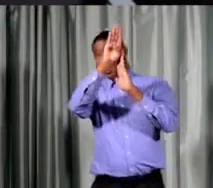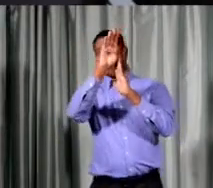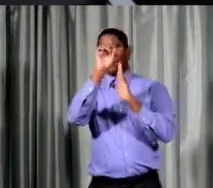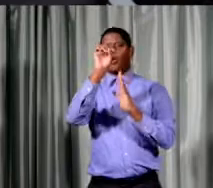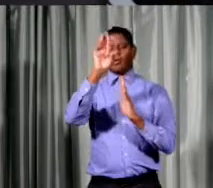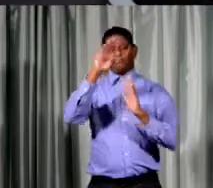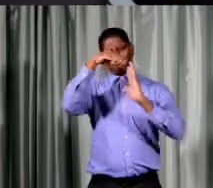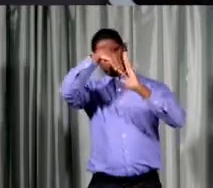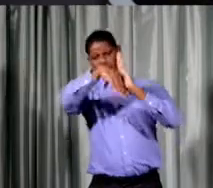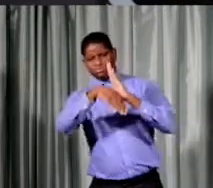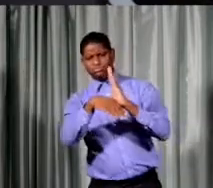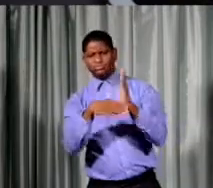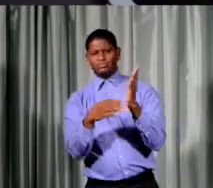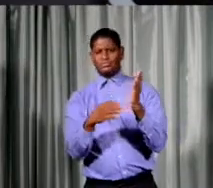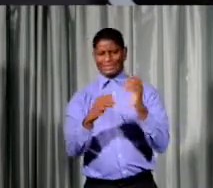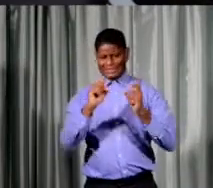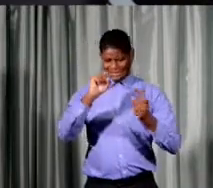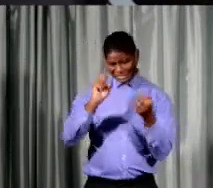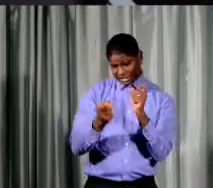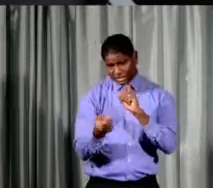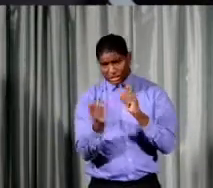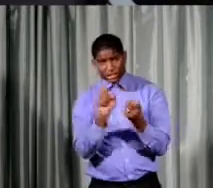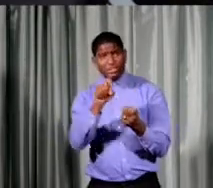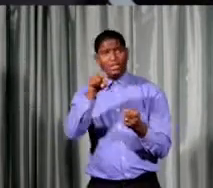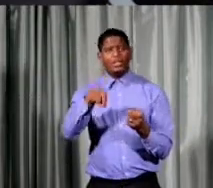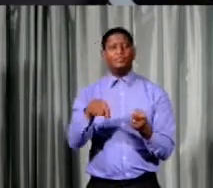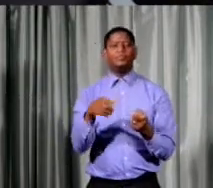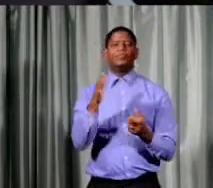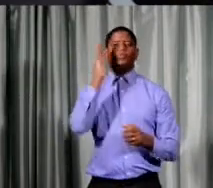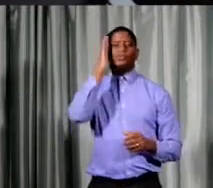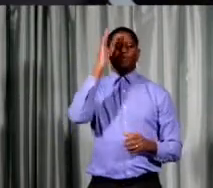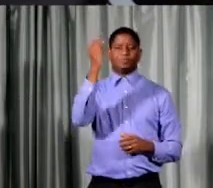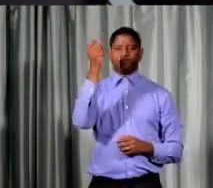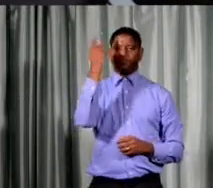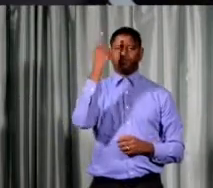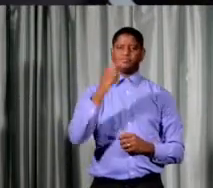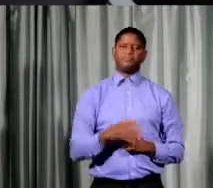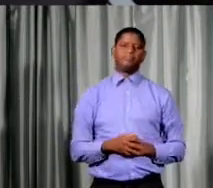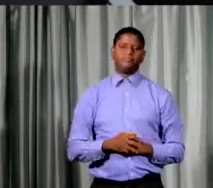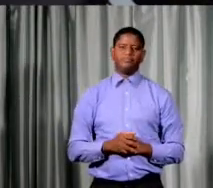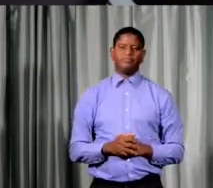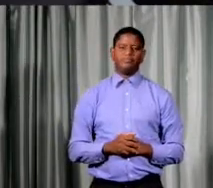moving in the right way, or do certain things need to change?